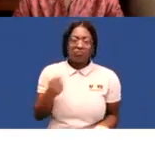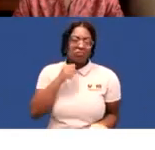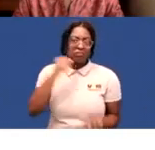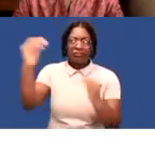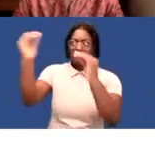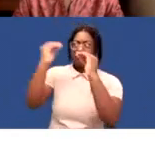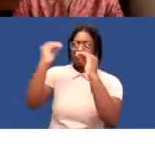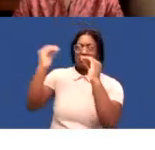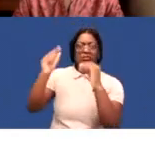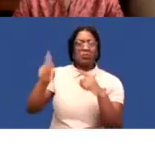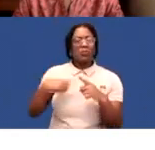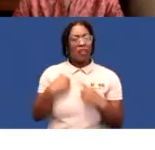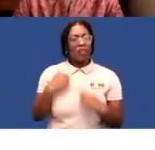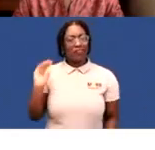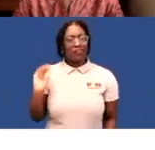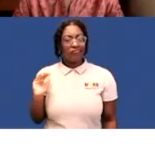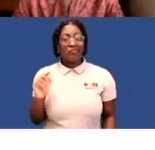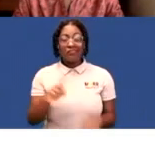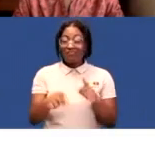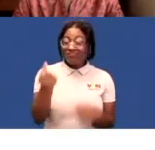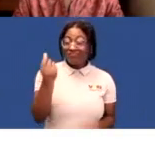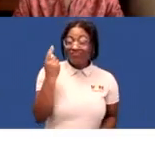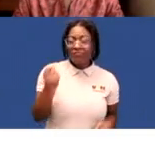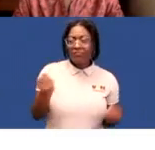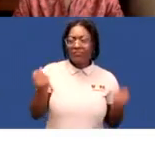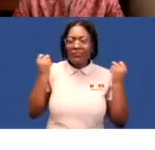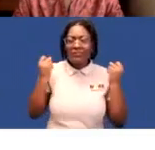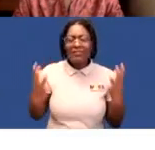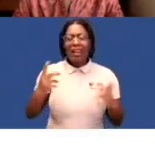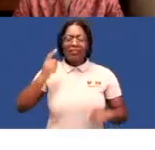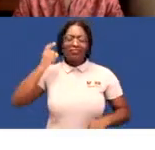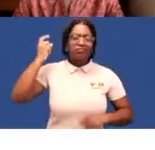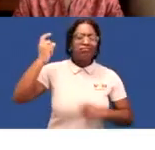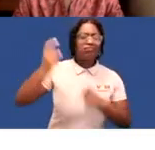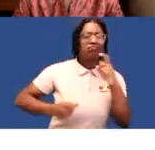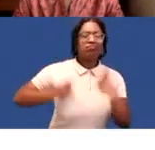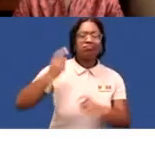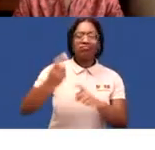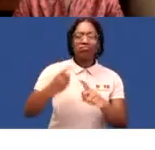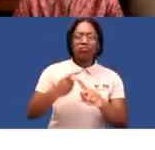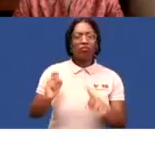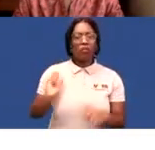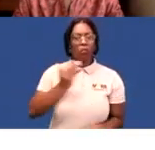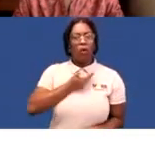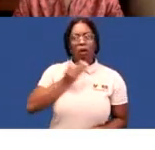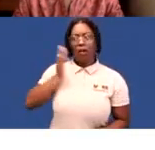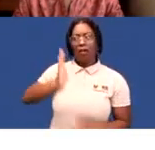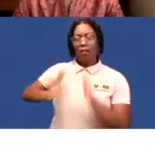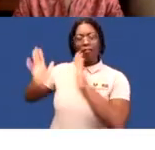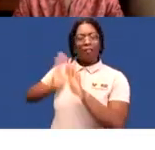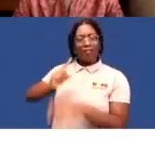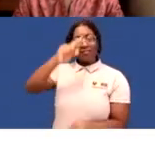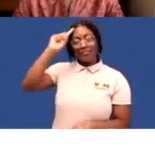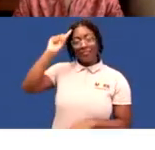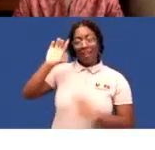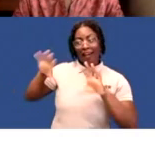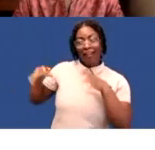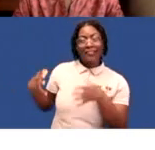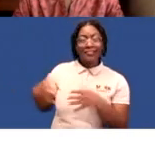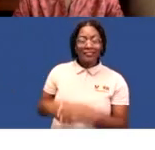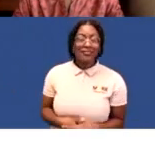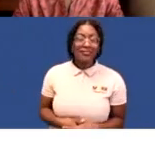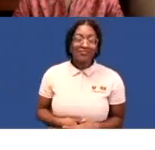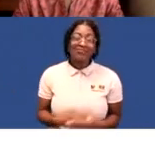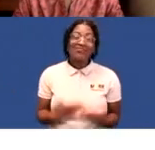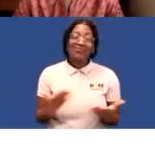people have contributed to our lives. When I was a kid, I only learned about the ways white people changed our lives. There are no books or activities in our school